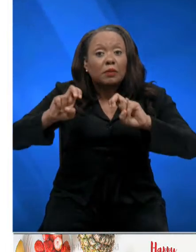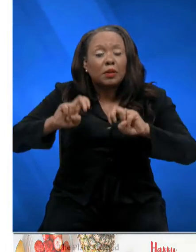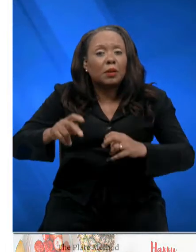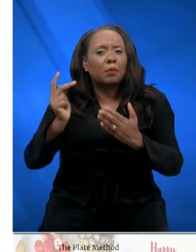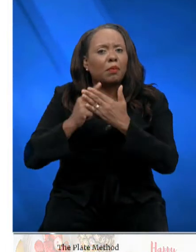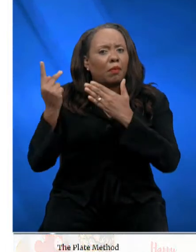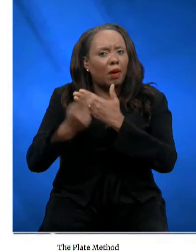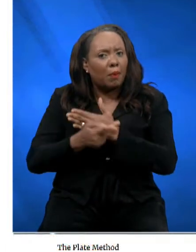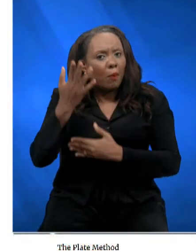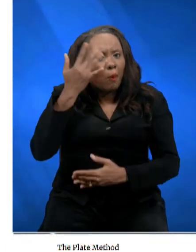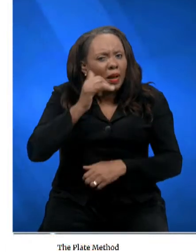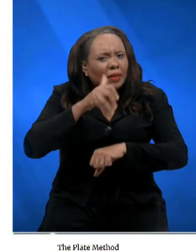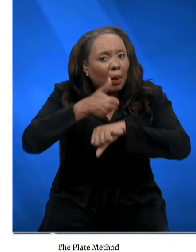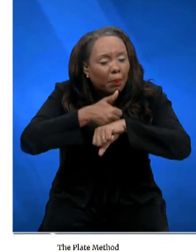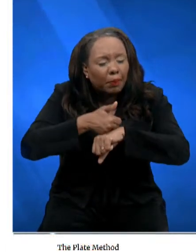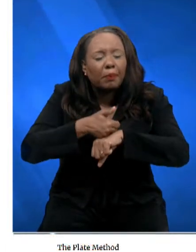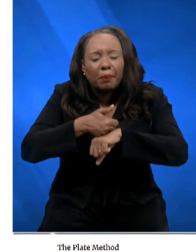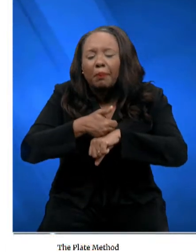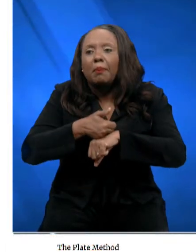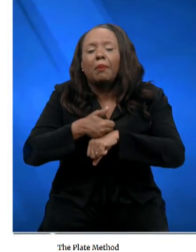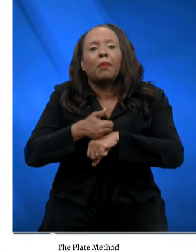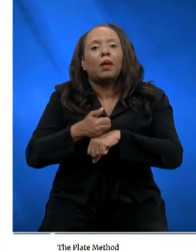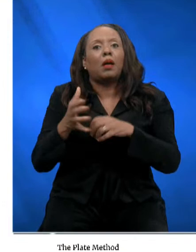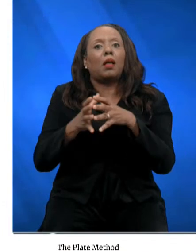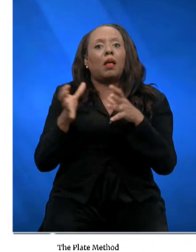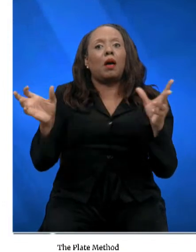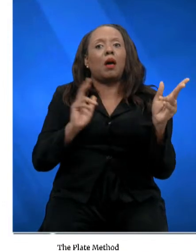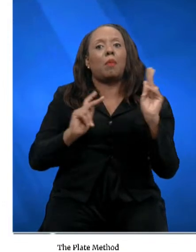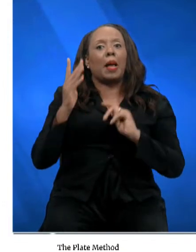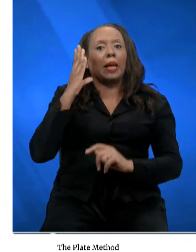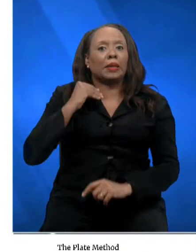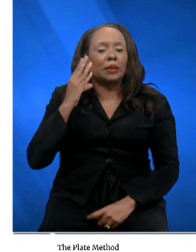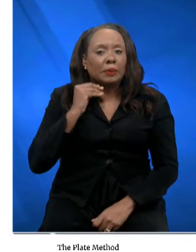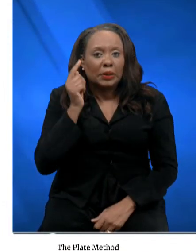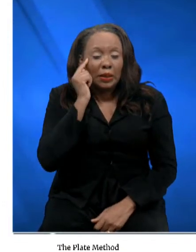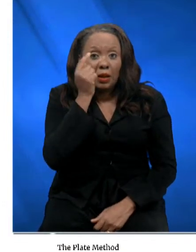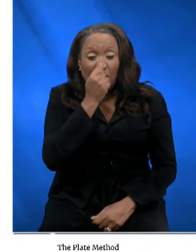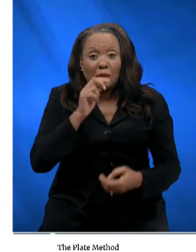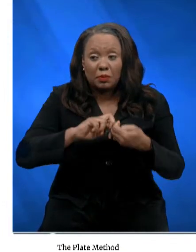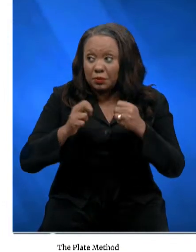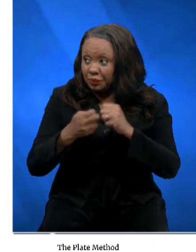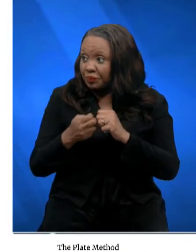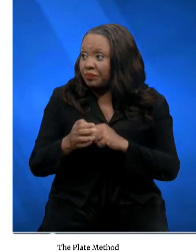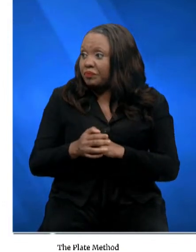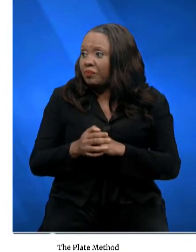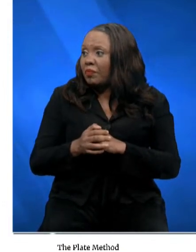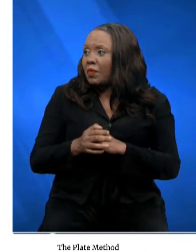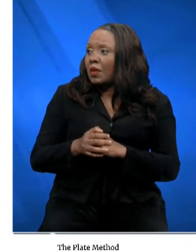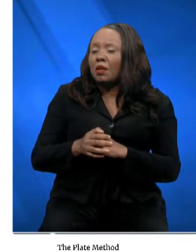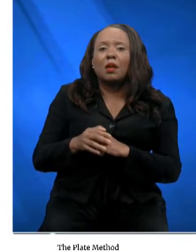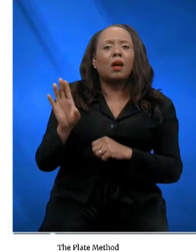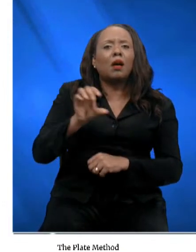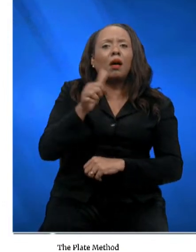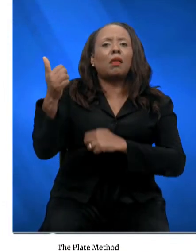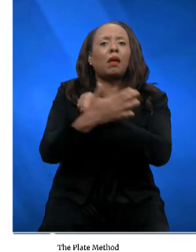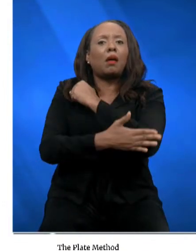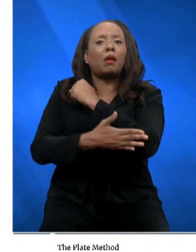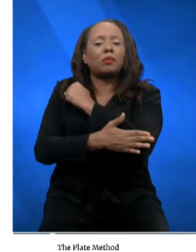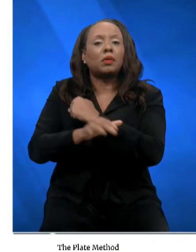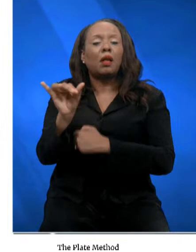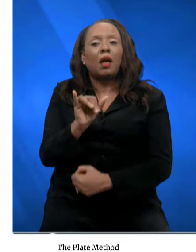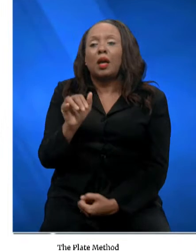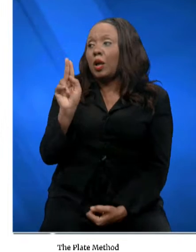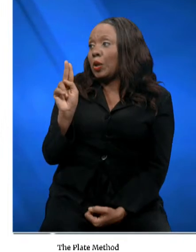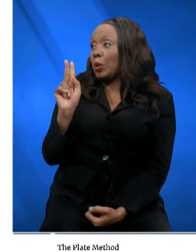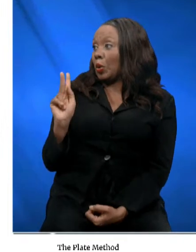response to this, where we have examples in other countries like the UK, where